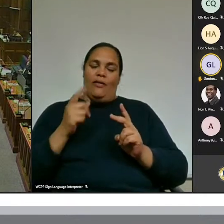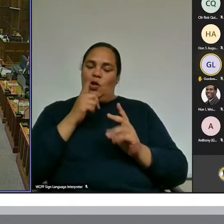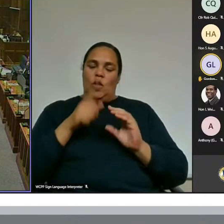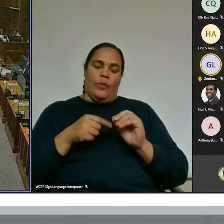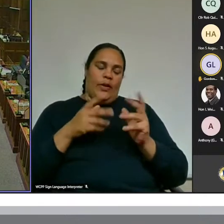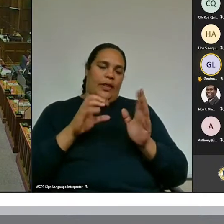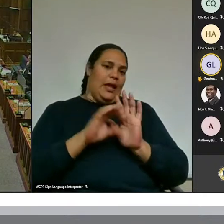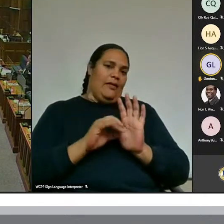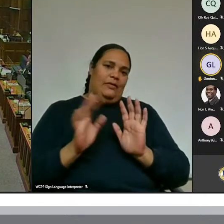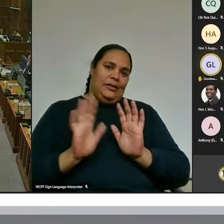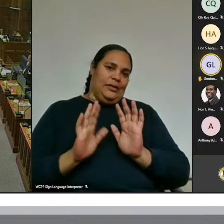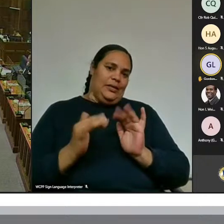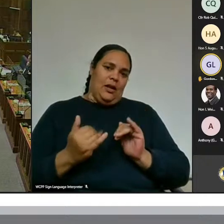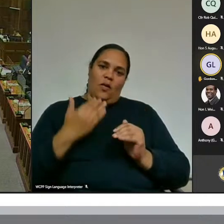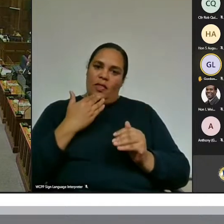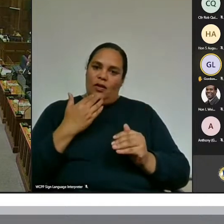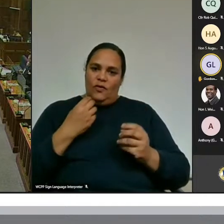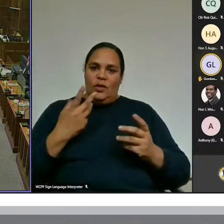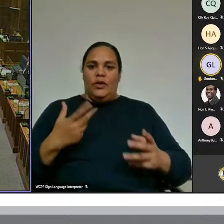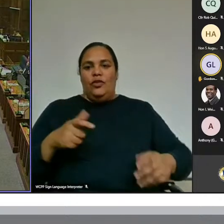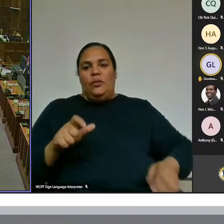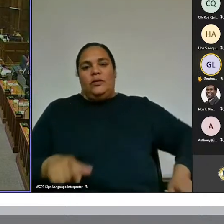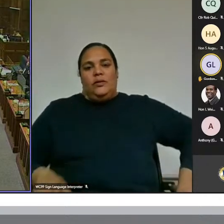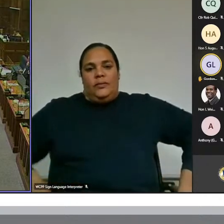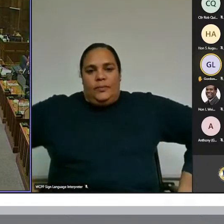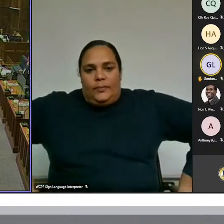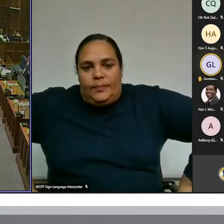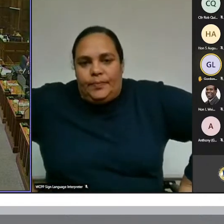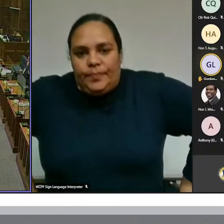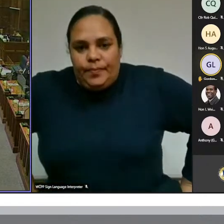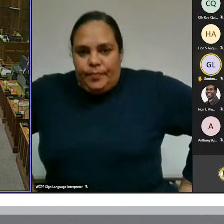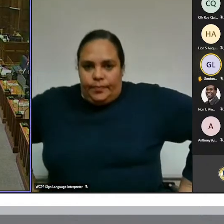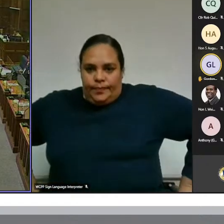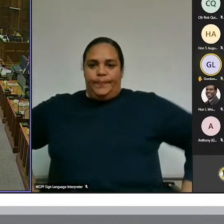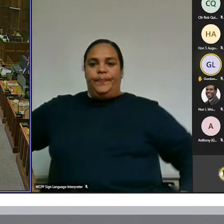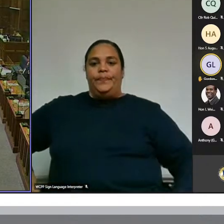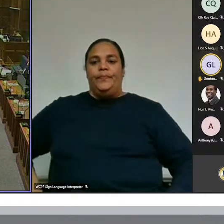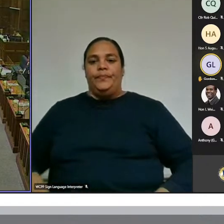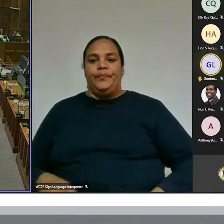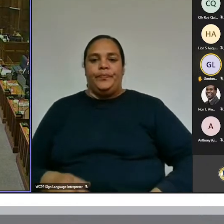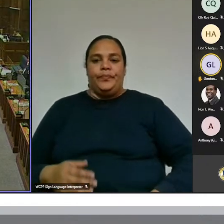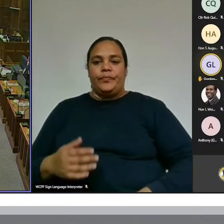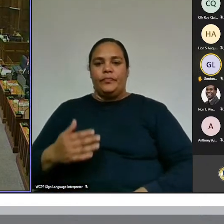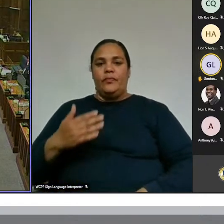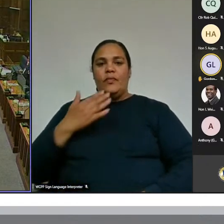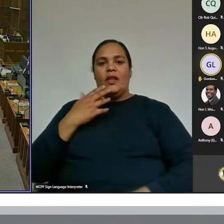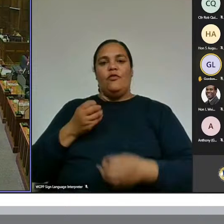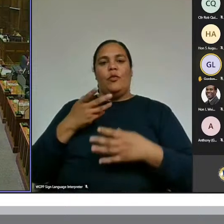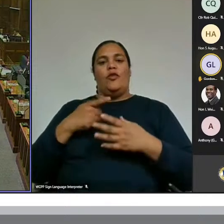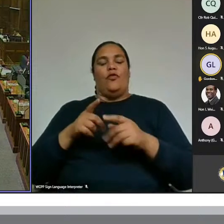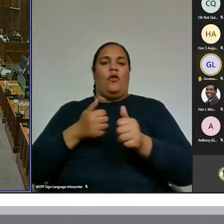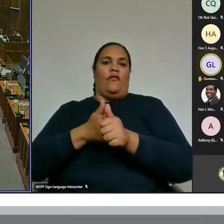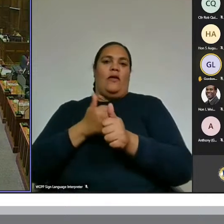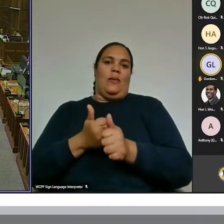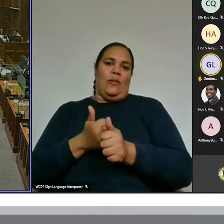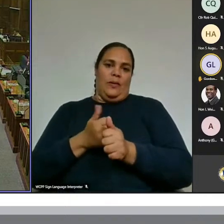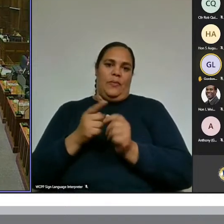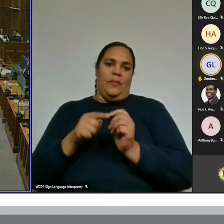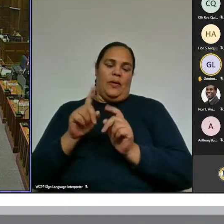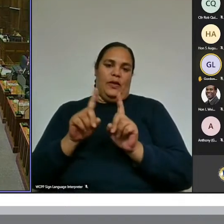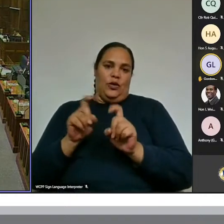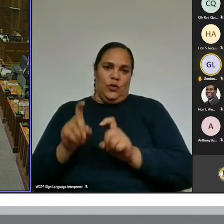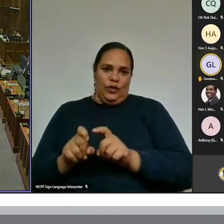about advertisements at this stage. Thank you very much, Chair. Thank you, Mr. Erasmus, for those follow-up remarks and